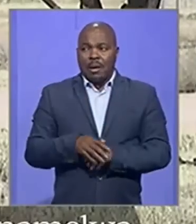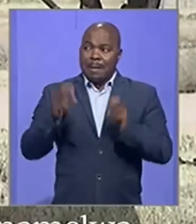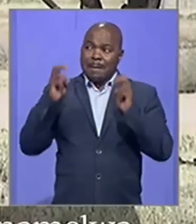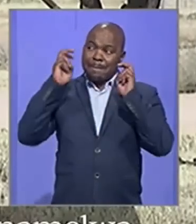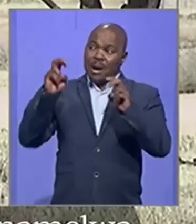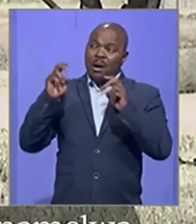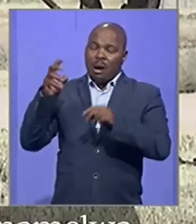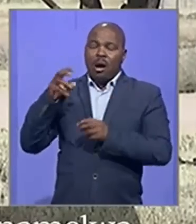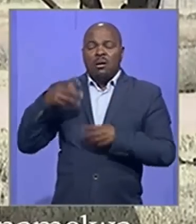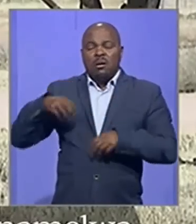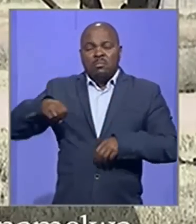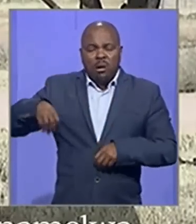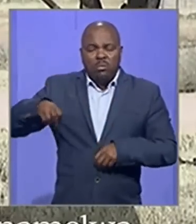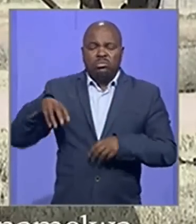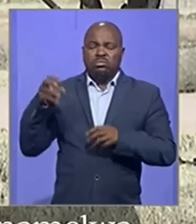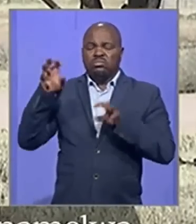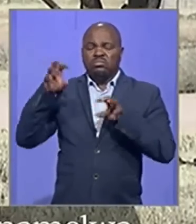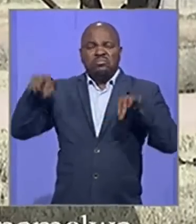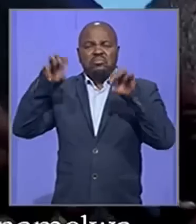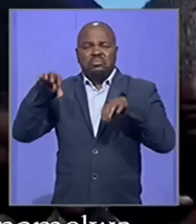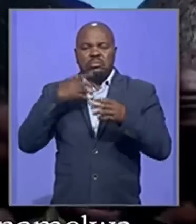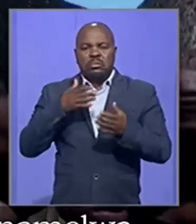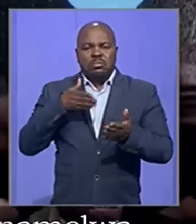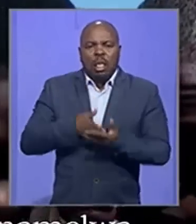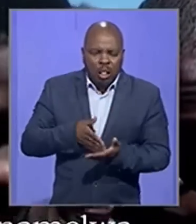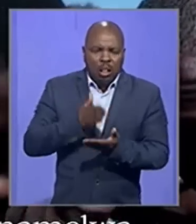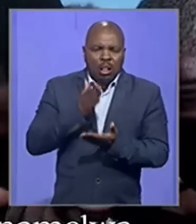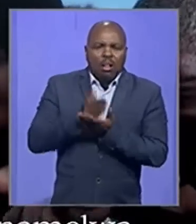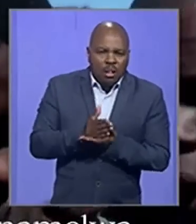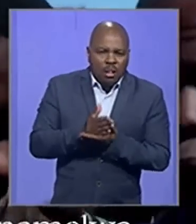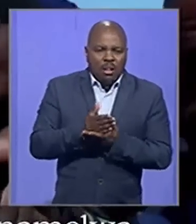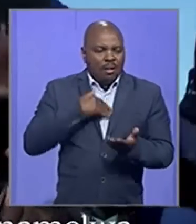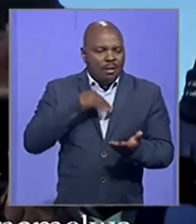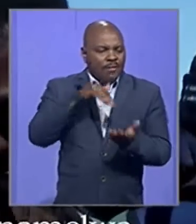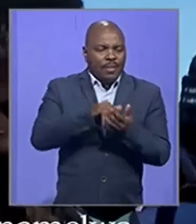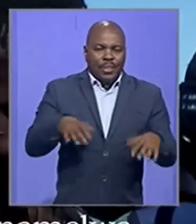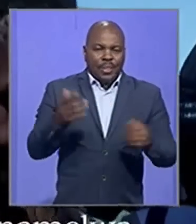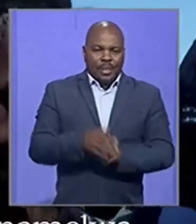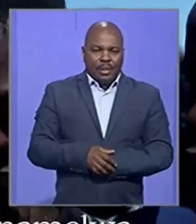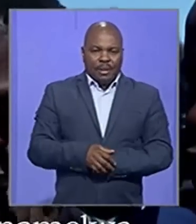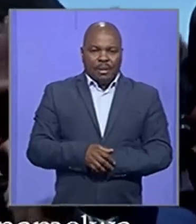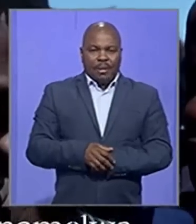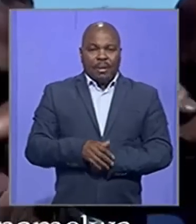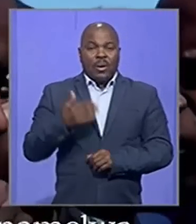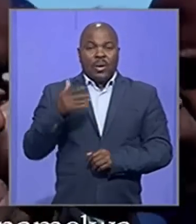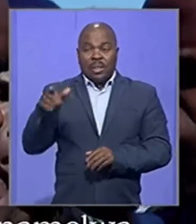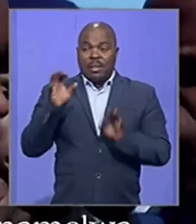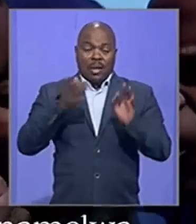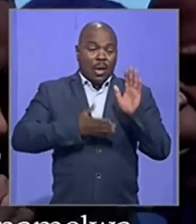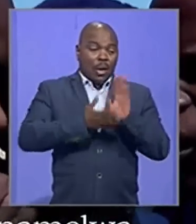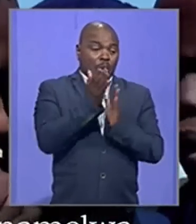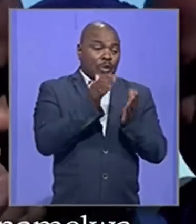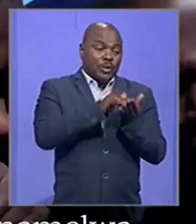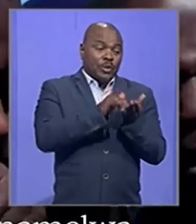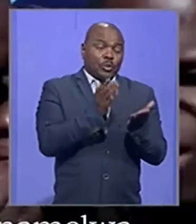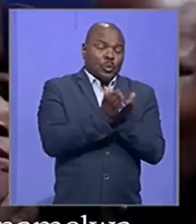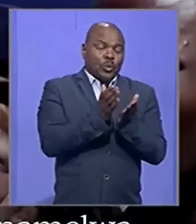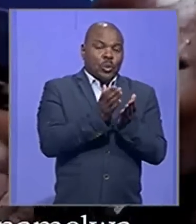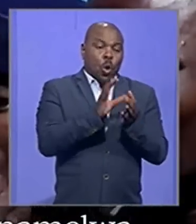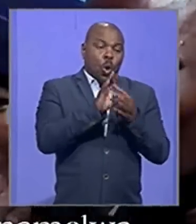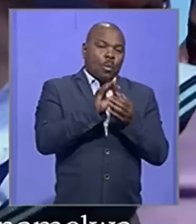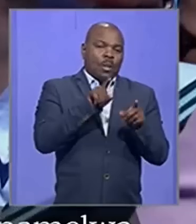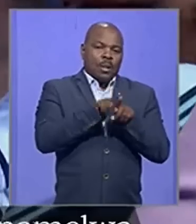ya staka ha re tsenya mo sekolong ka nako overload re kgona go nna le one after school fela re tsamaya ga magaeng cause e tla be le rona le